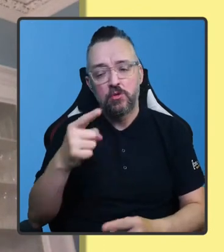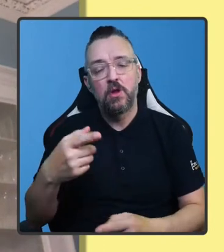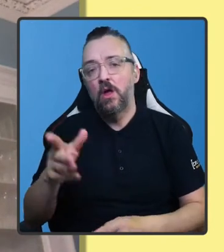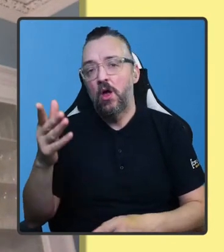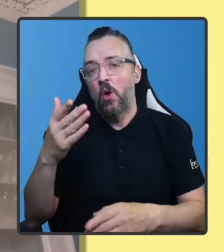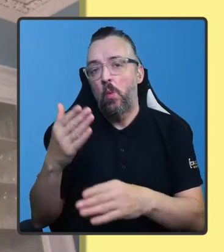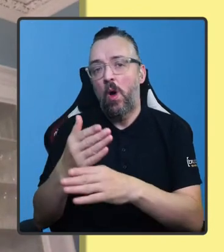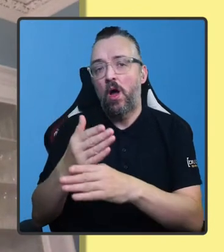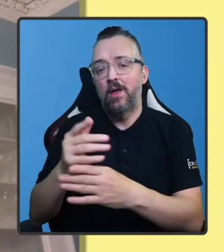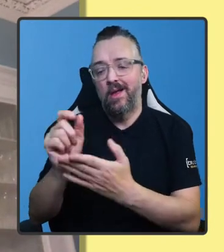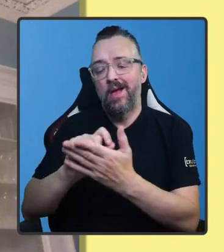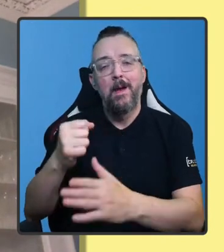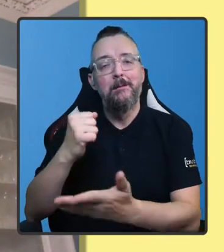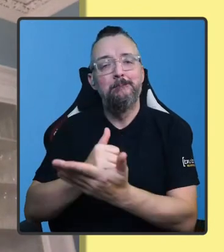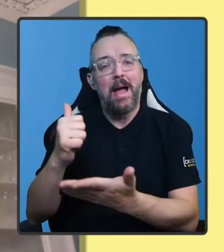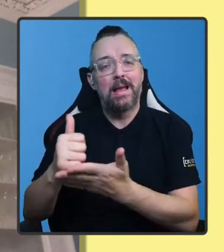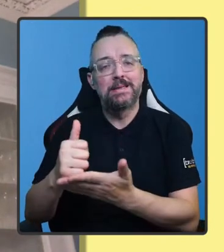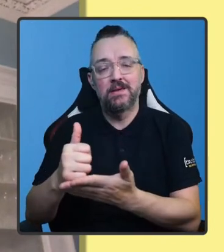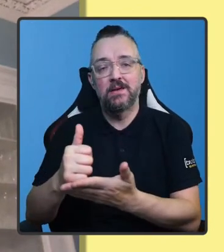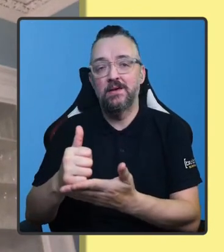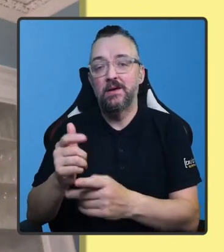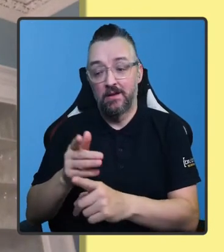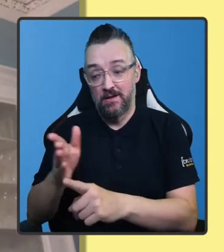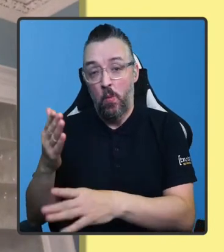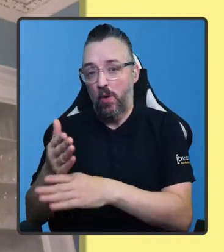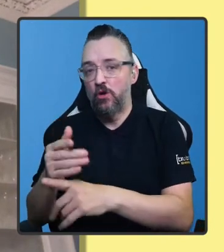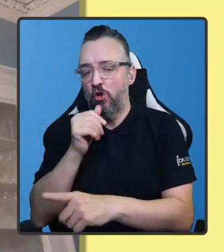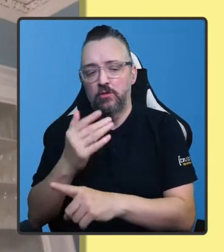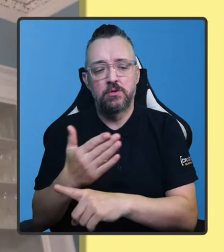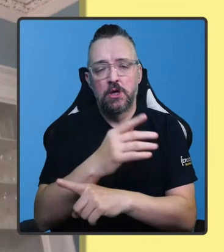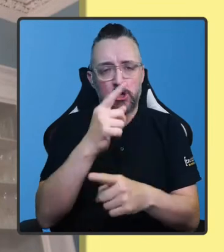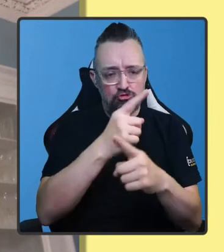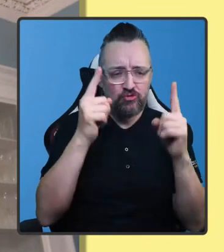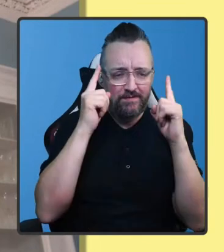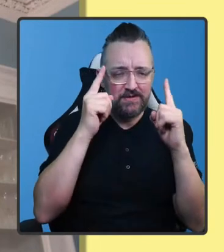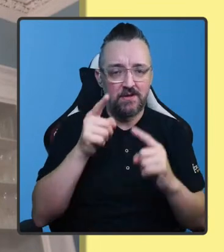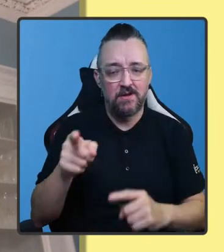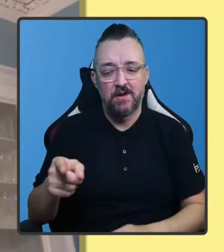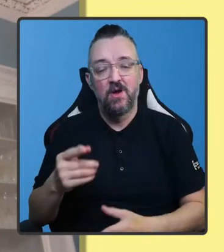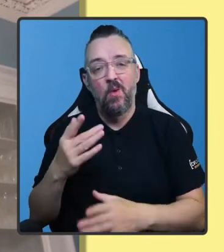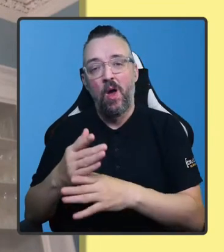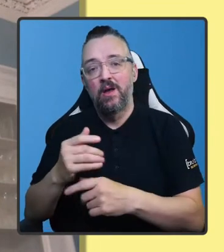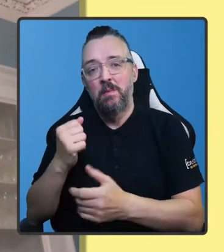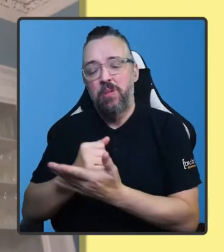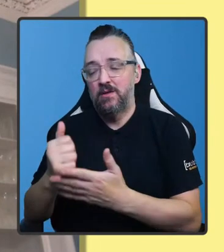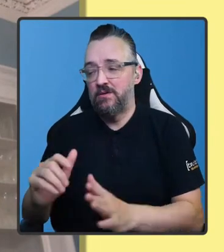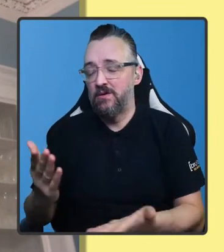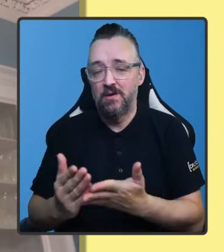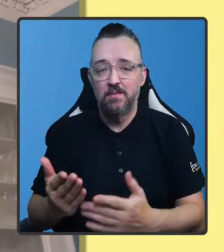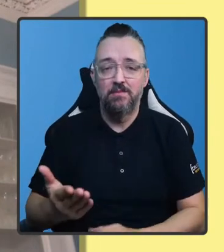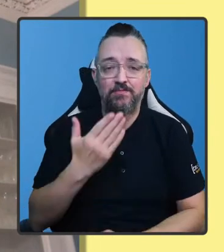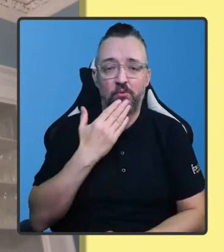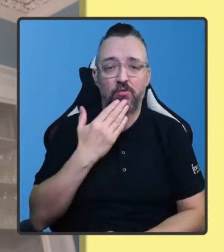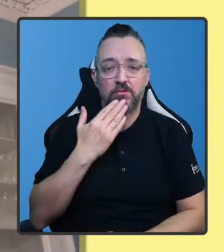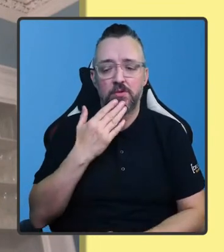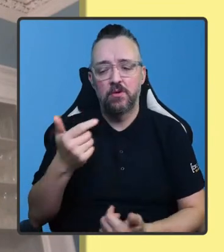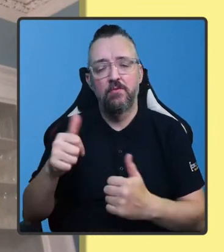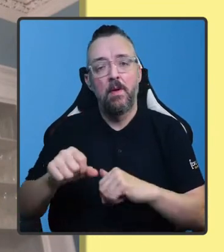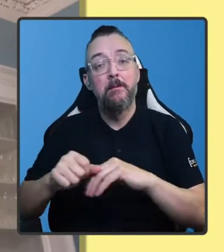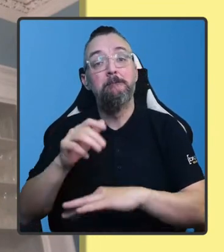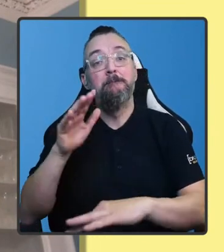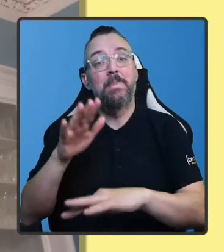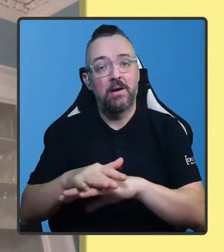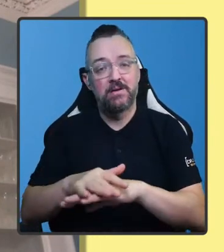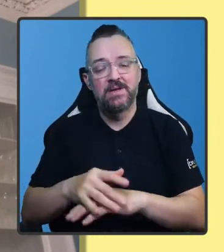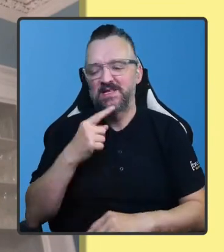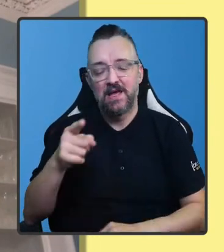clerkess in a bank rather than go to university. She found that role really boring. And when she got married, she was told she should leave